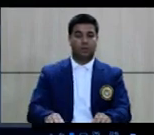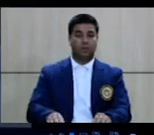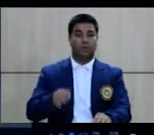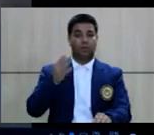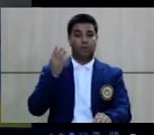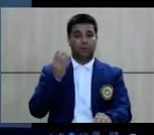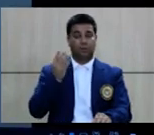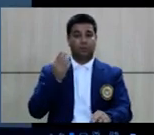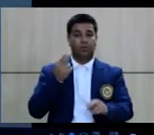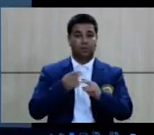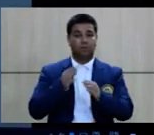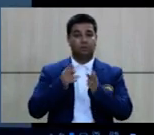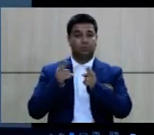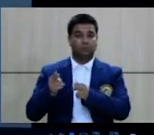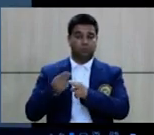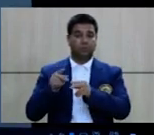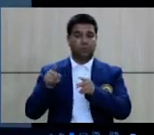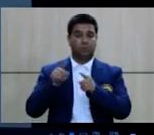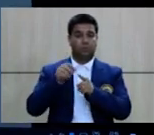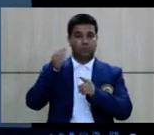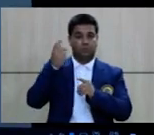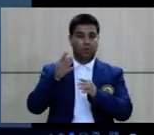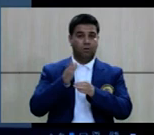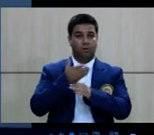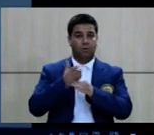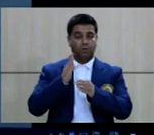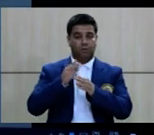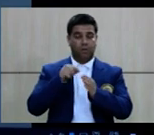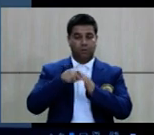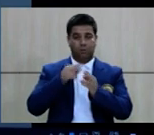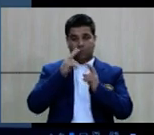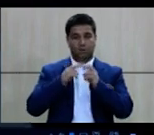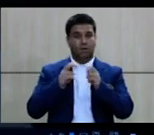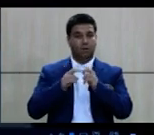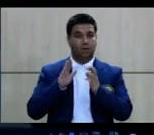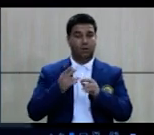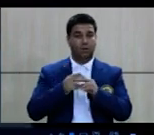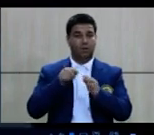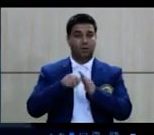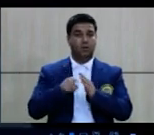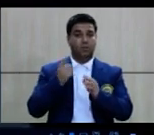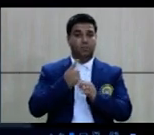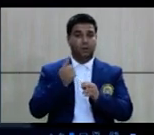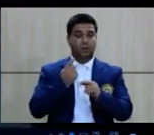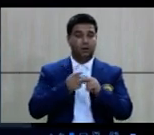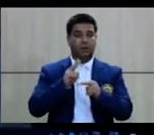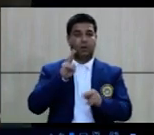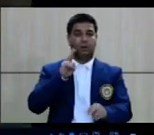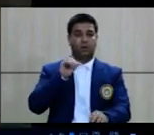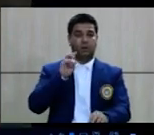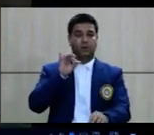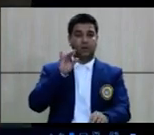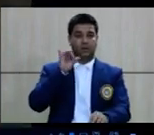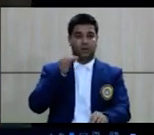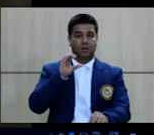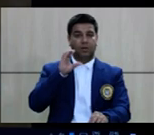4-chi noma'lum eritmani ham probirkalarga bo'lamiz va analiz qilamiz. 1-chi probirkaga konsentrlangan